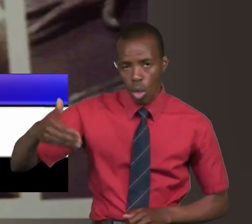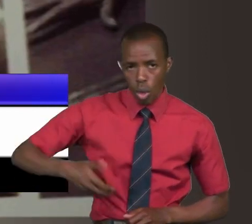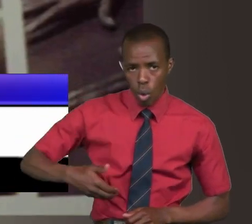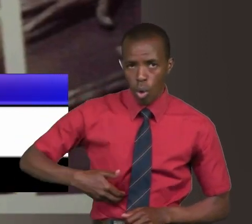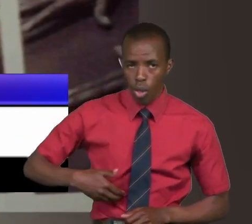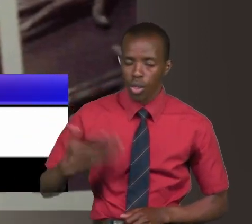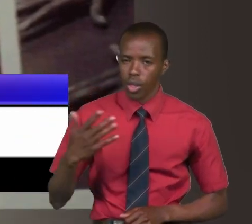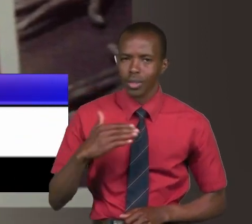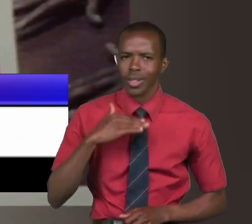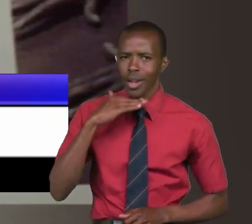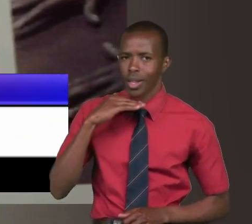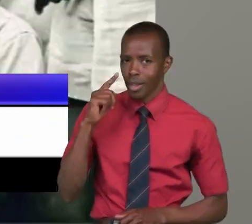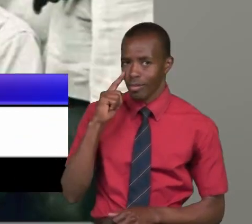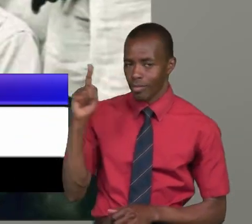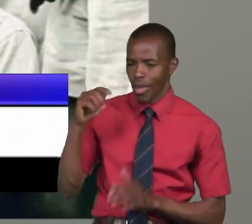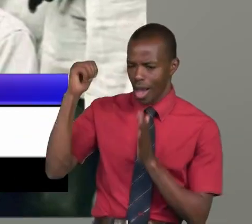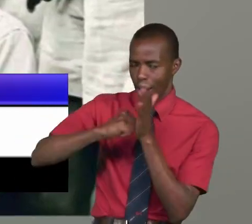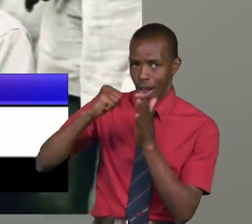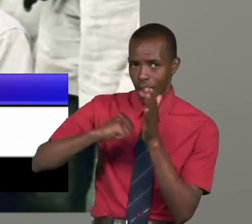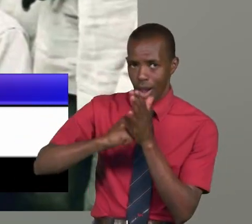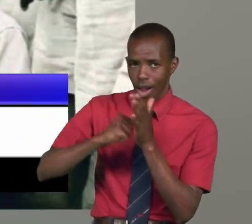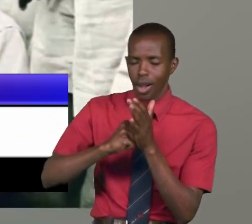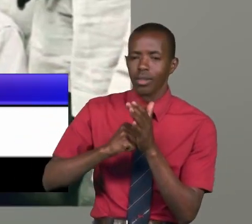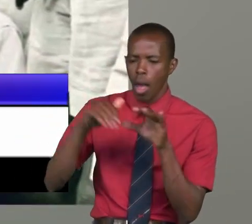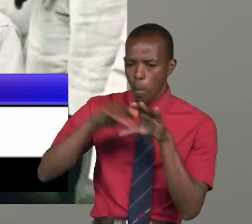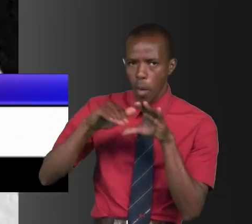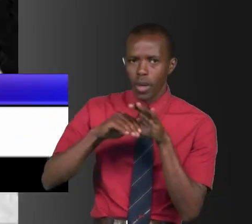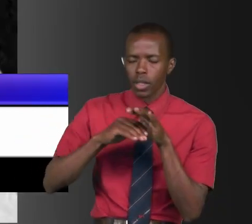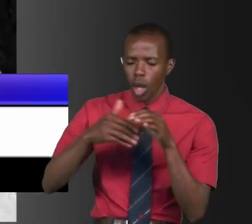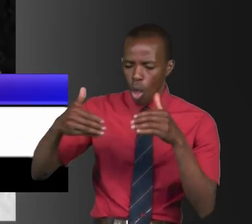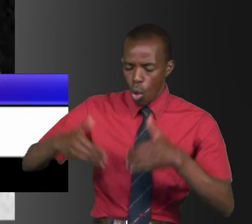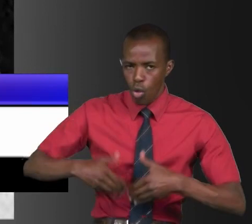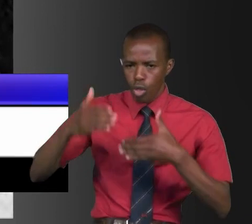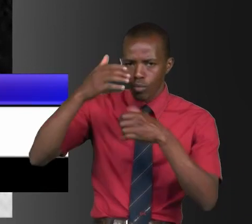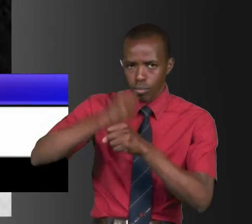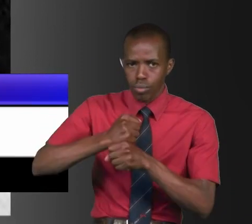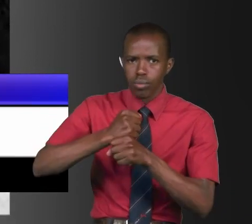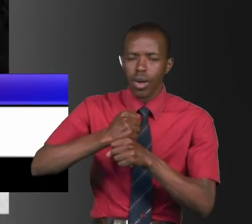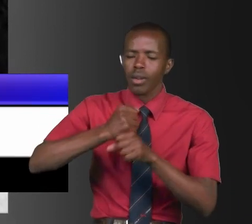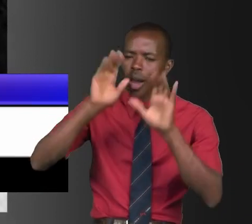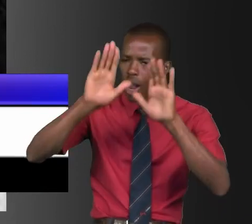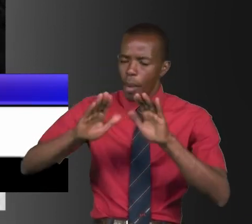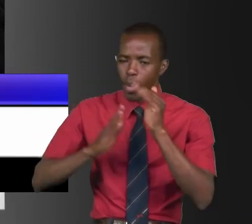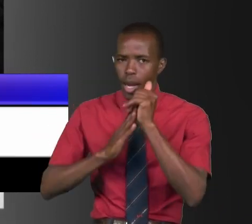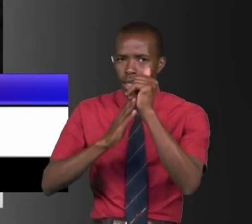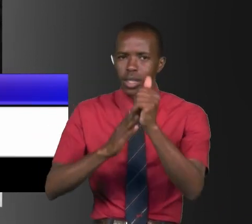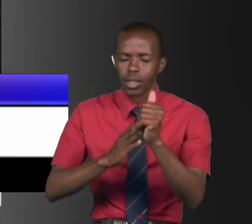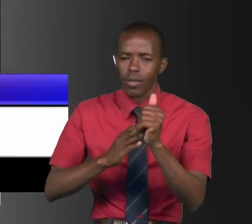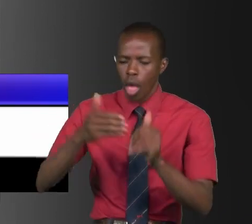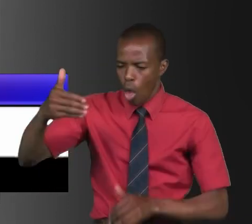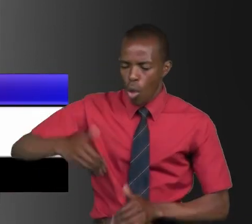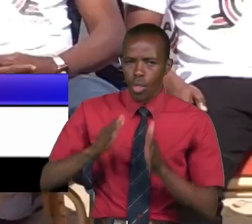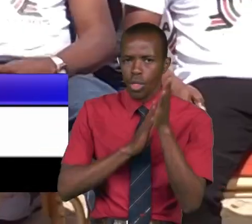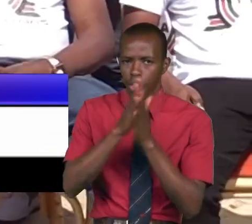It is the deaths of these activists that give members of the Youth Coalition running for the leadership of Young Aspirants of